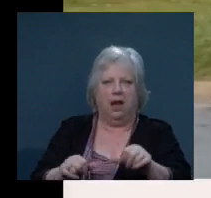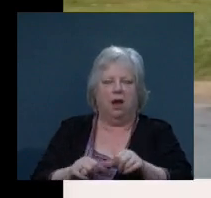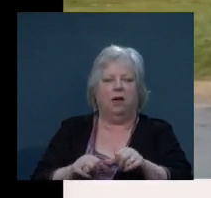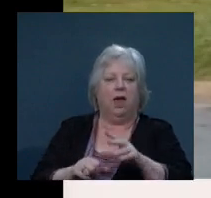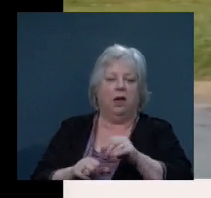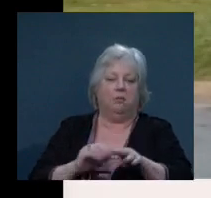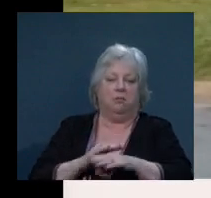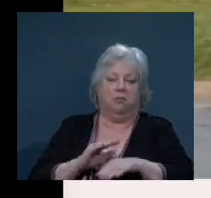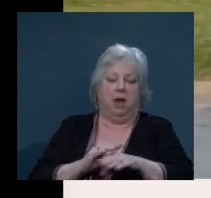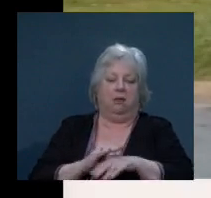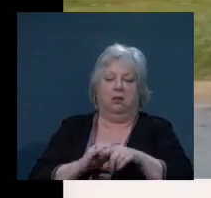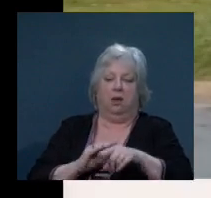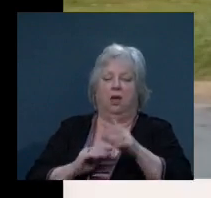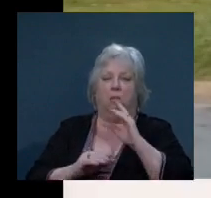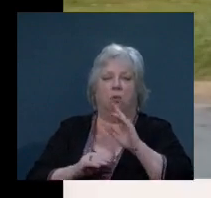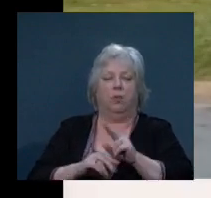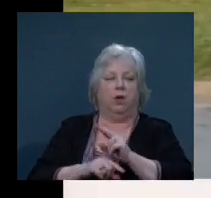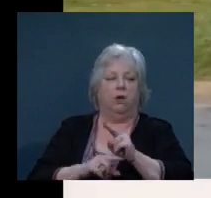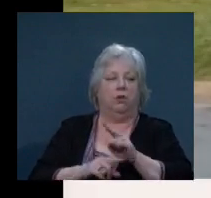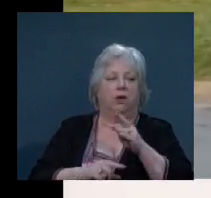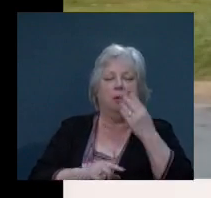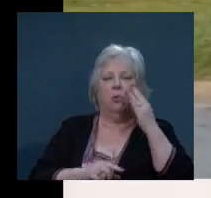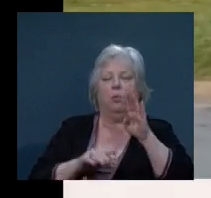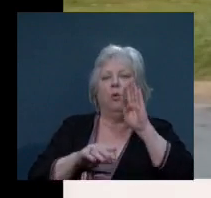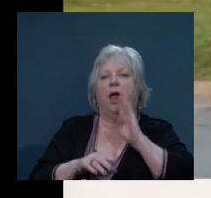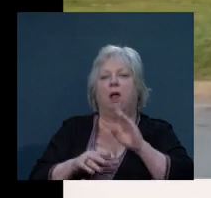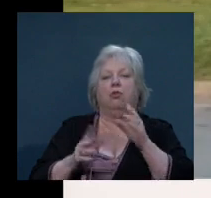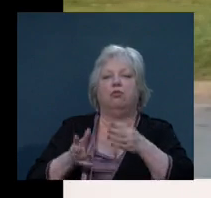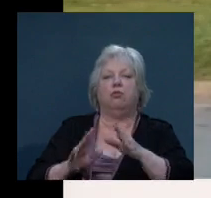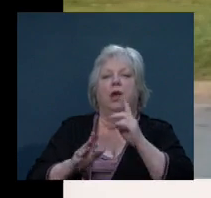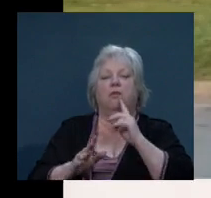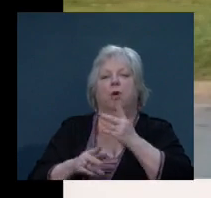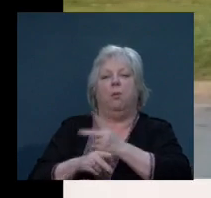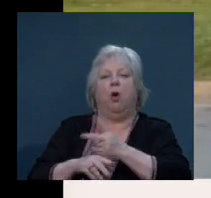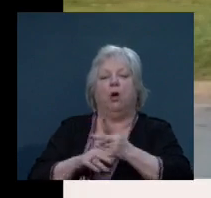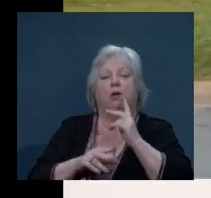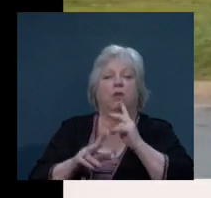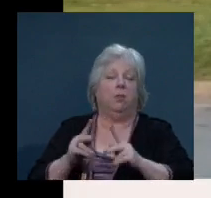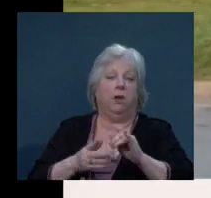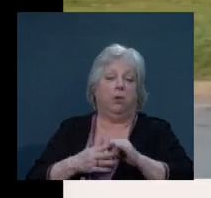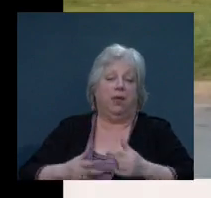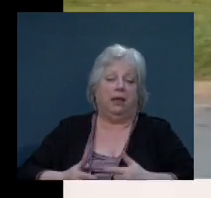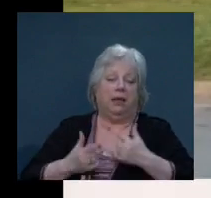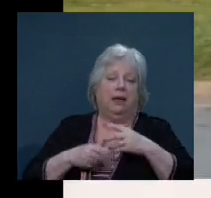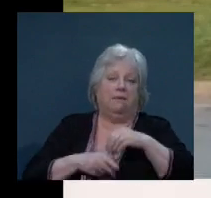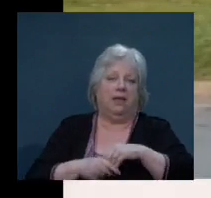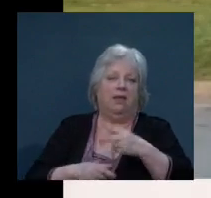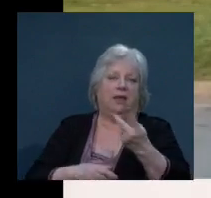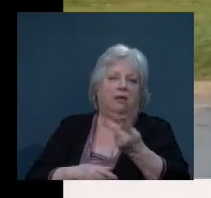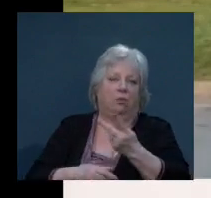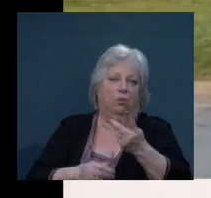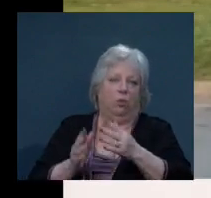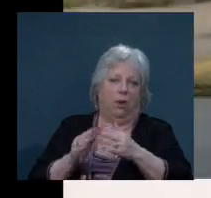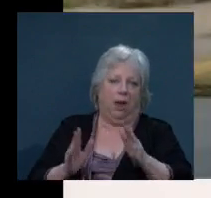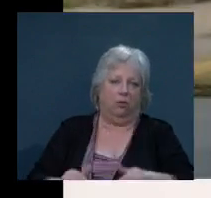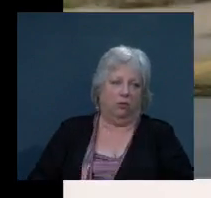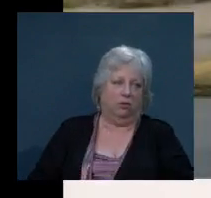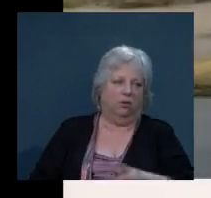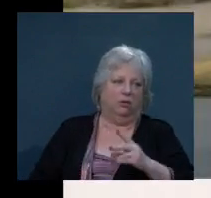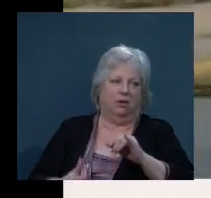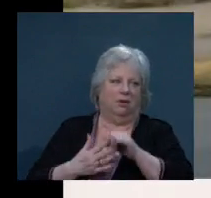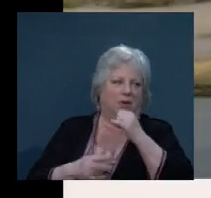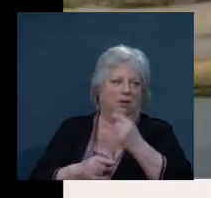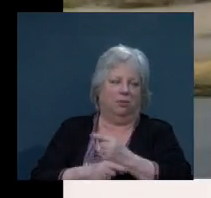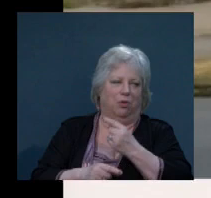and basically he's going to be using Brown Street for parking for the people who live in these houses, and that's